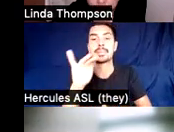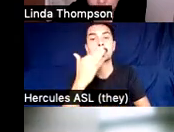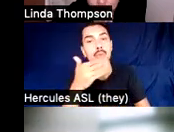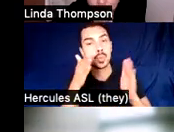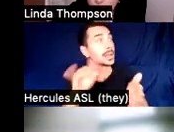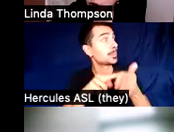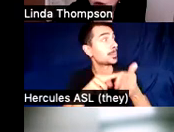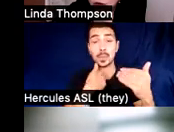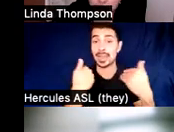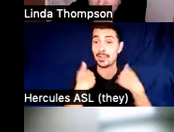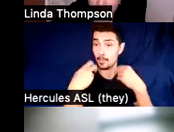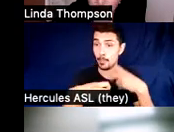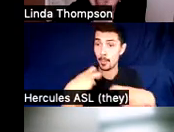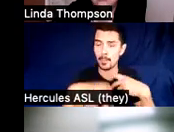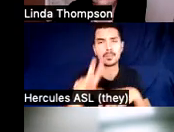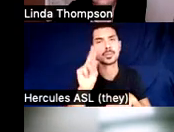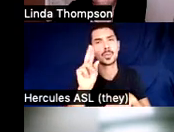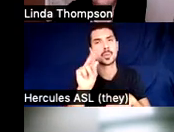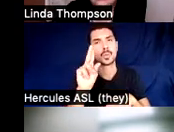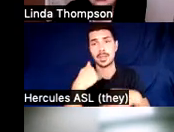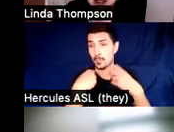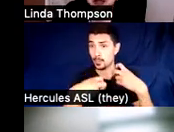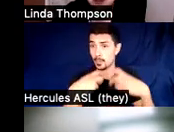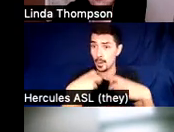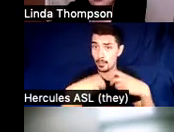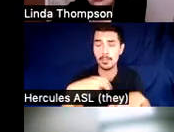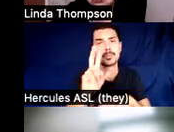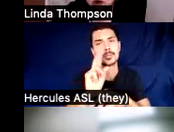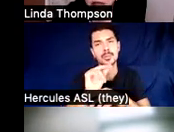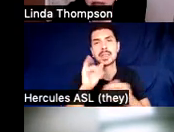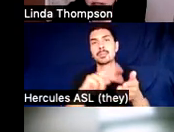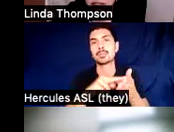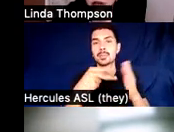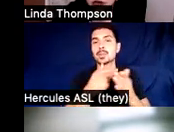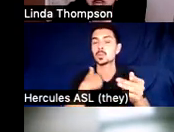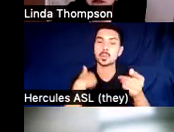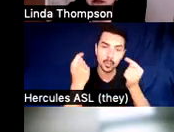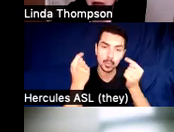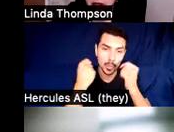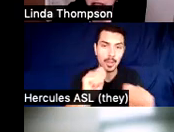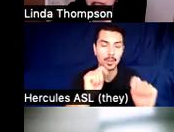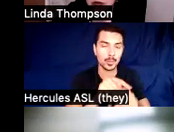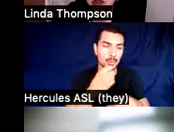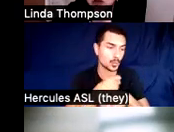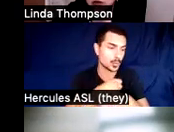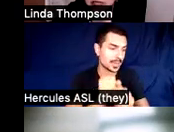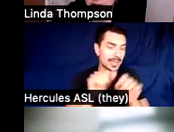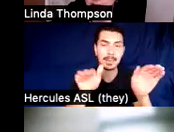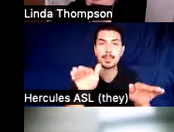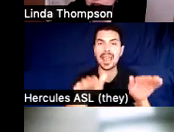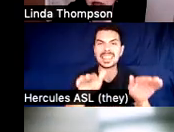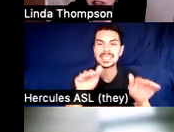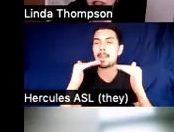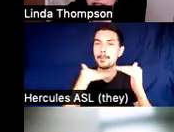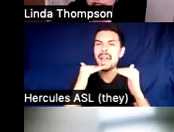problems? No, that does not mean that. That means that we are trying to create balance before we